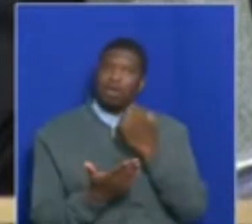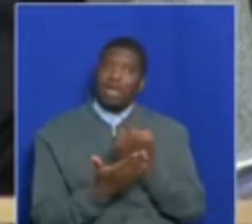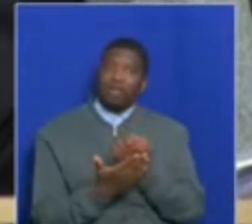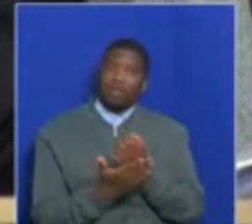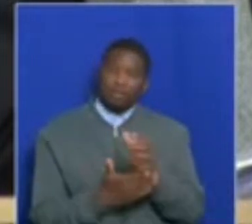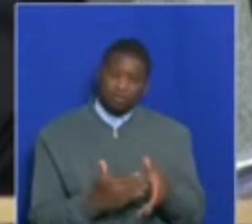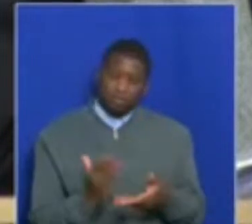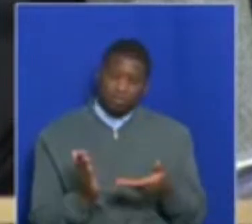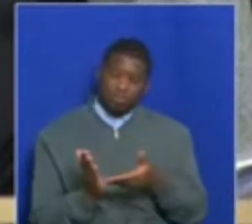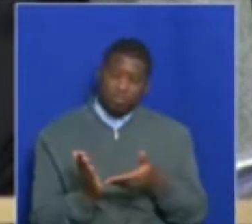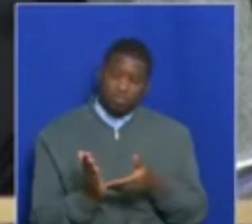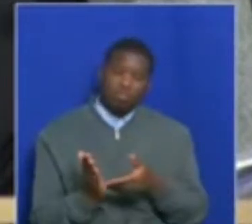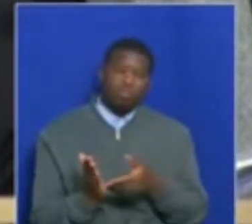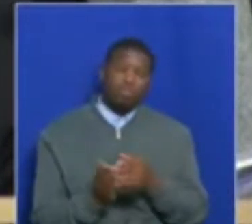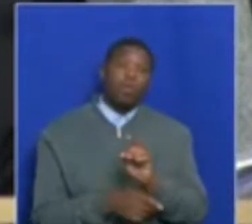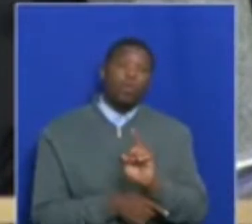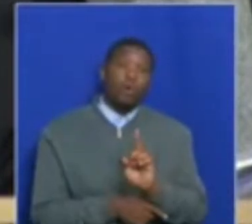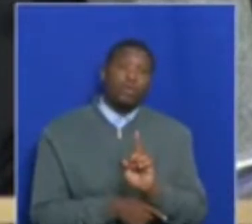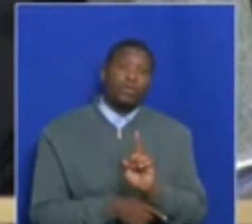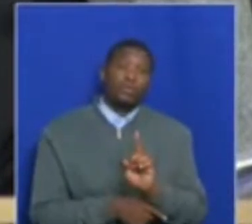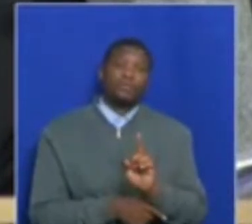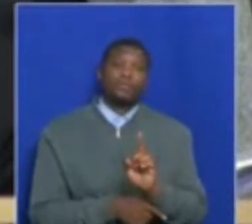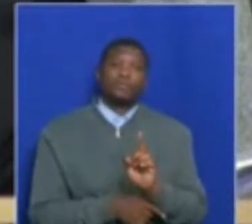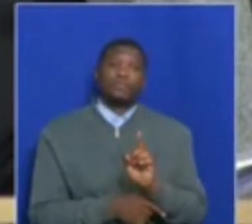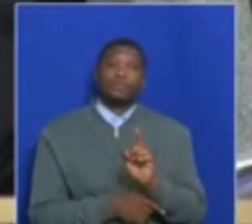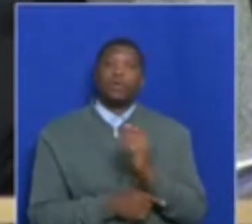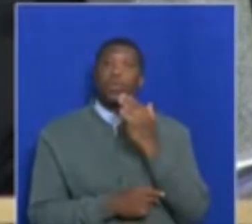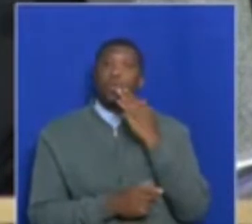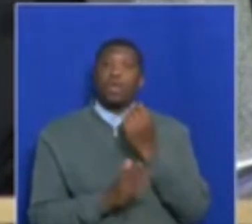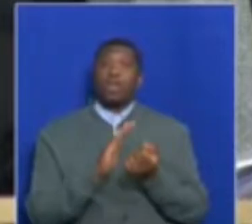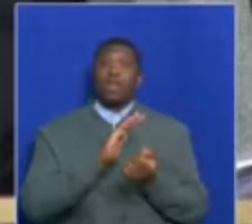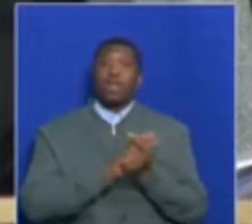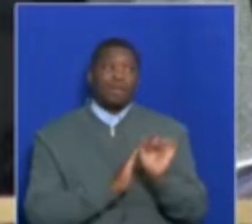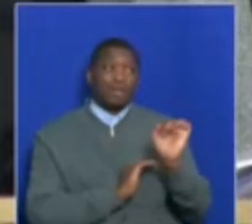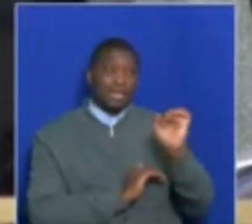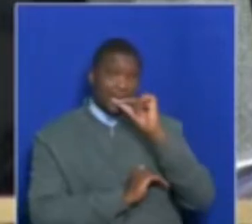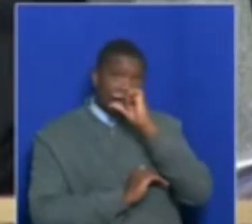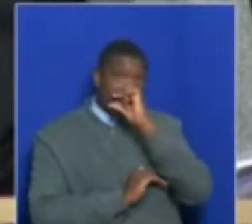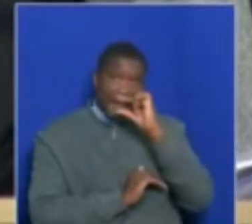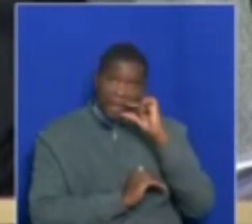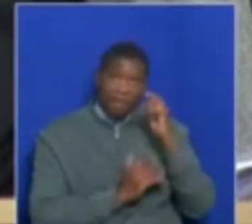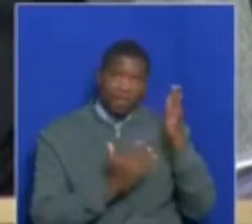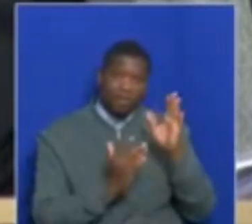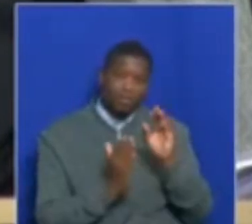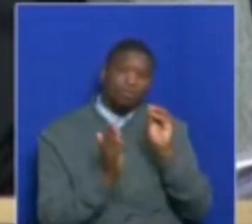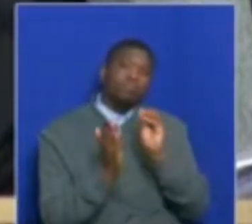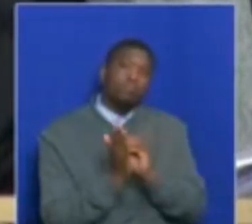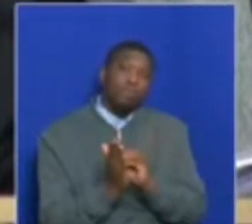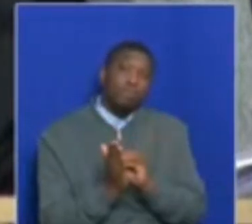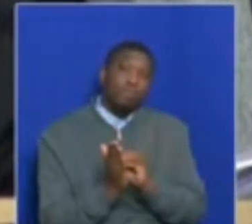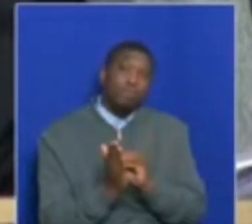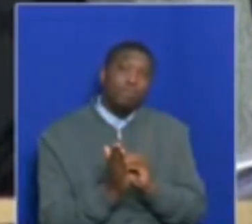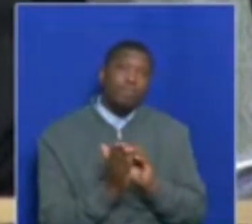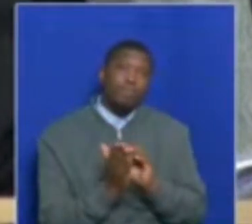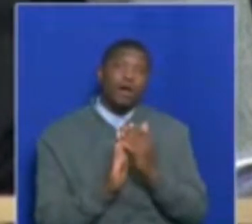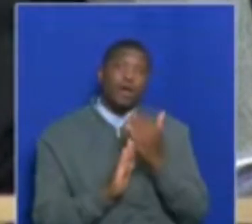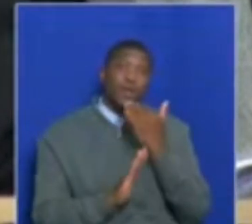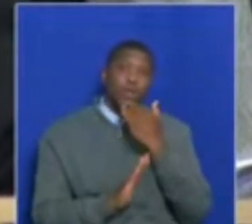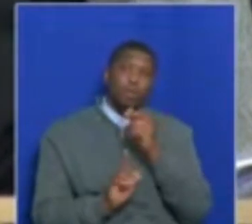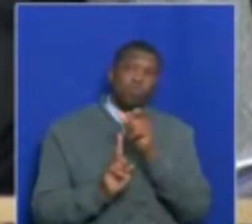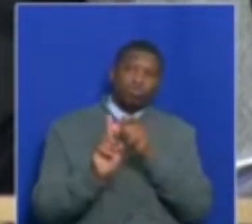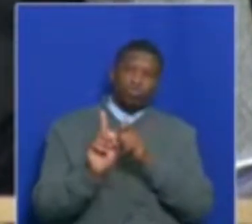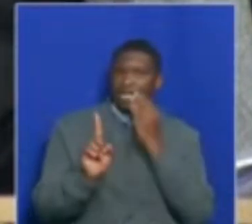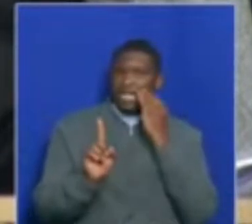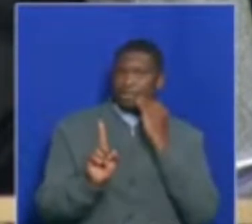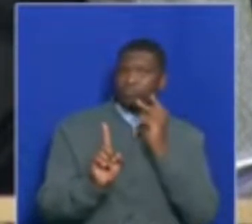was where his name was mentioned by the victim. And in one case, there